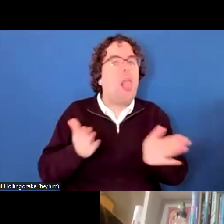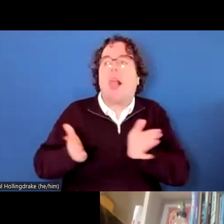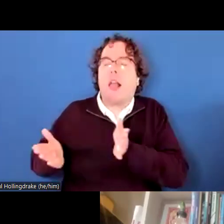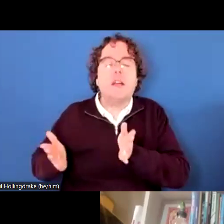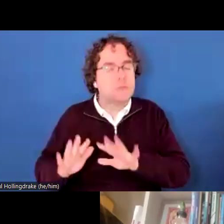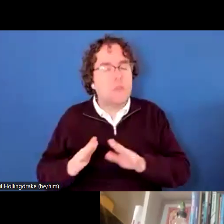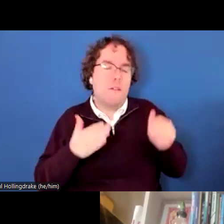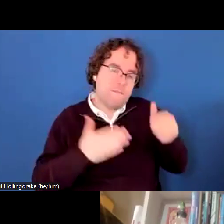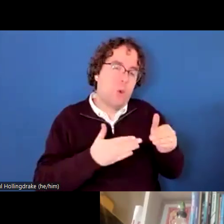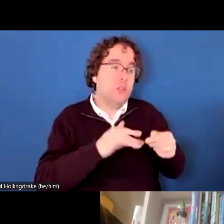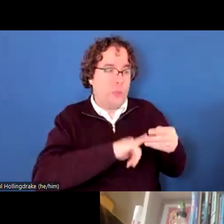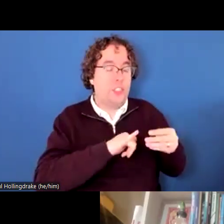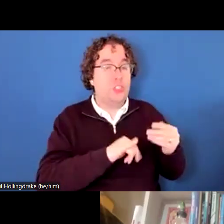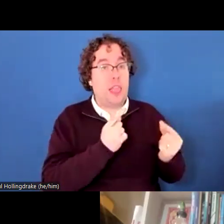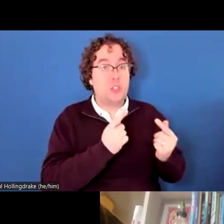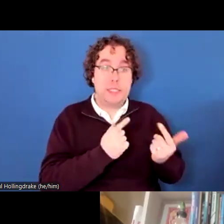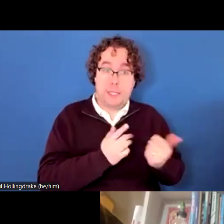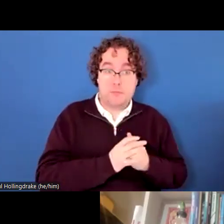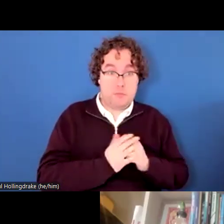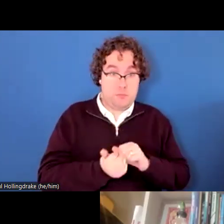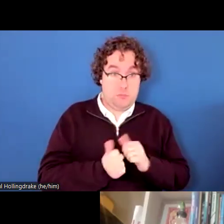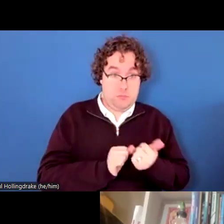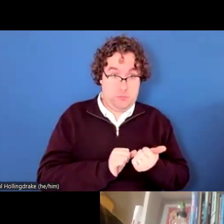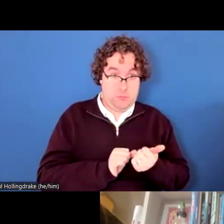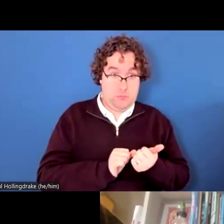really meet the eligibility.